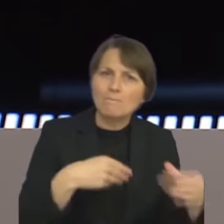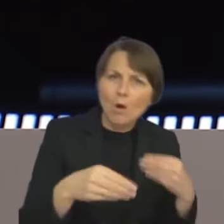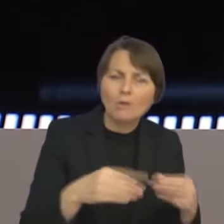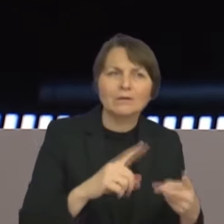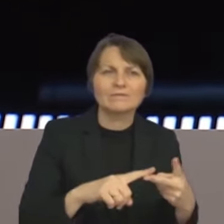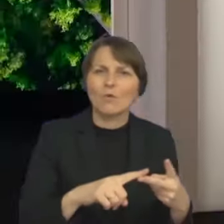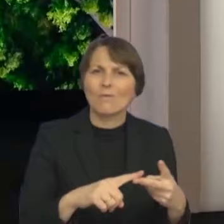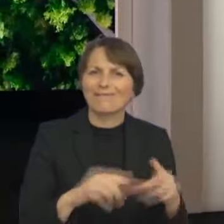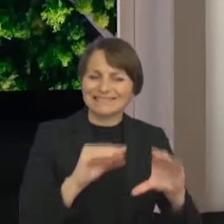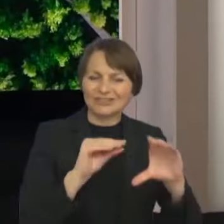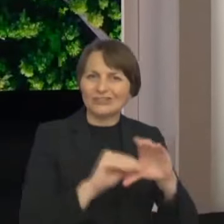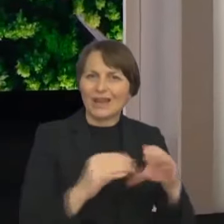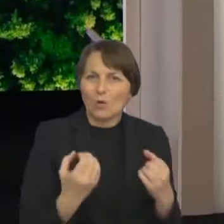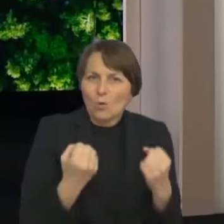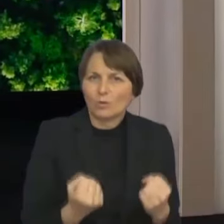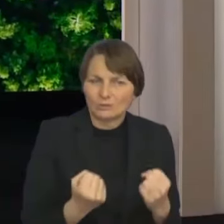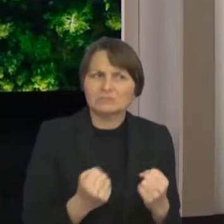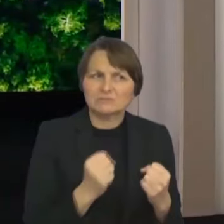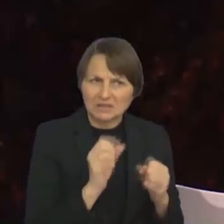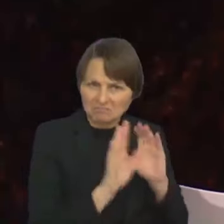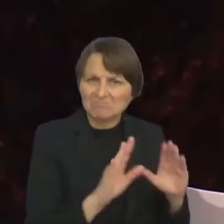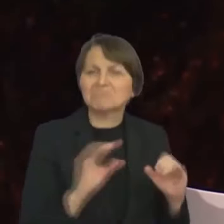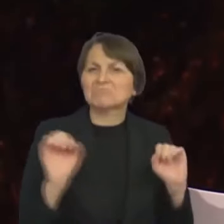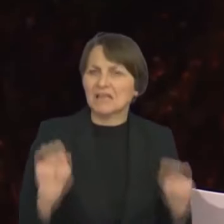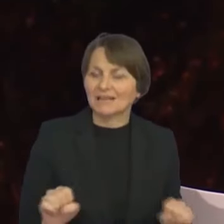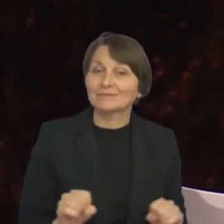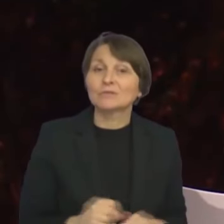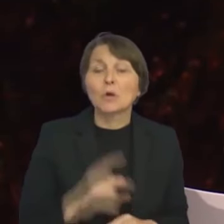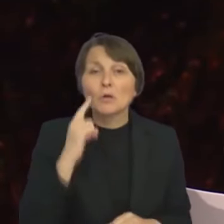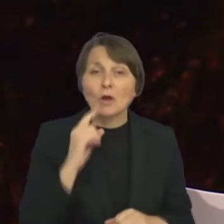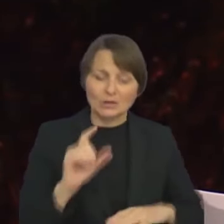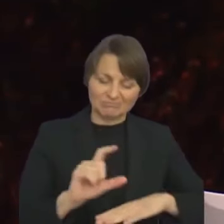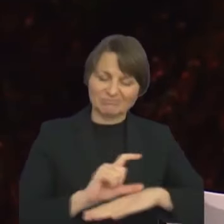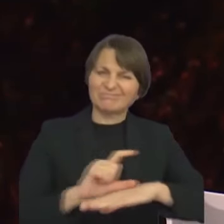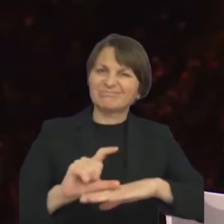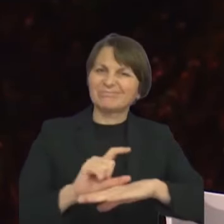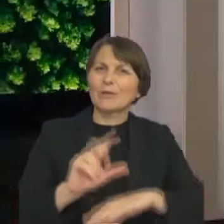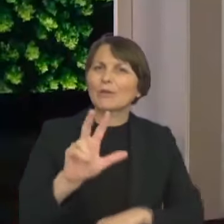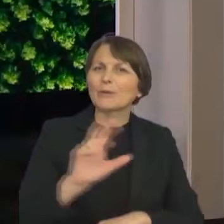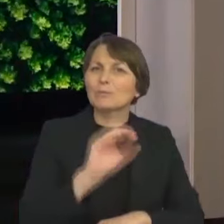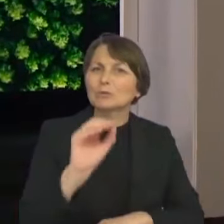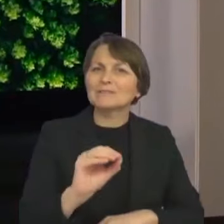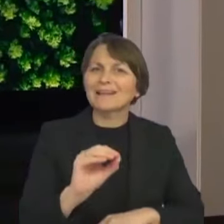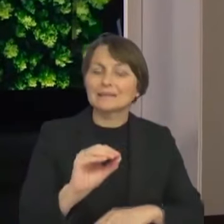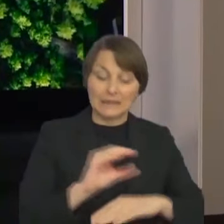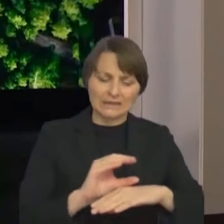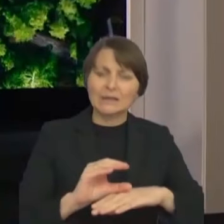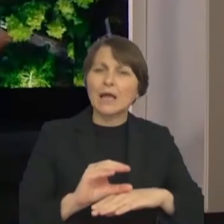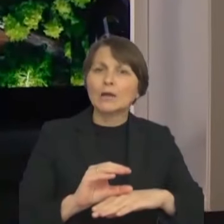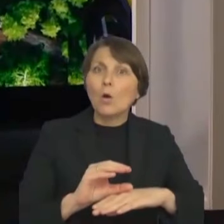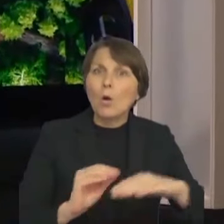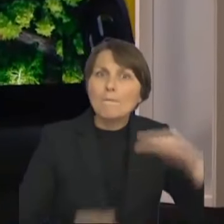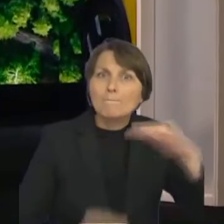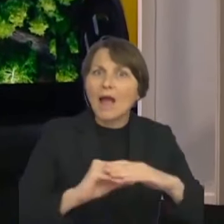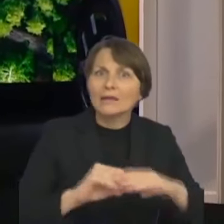We've always considered that 3% was a floor, right? It's not the ceiling, no way. So